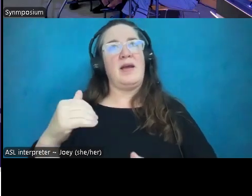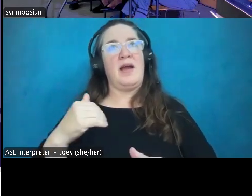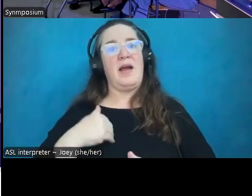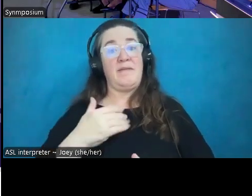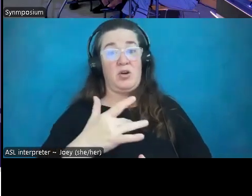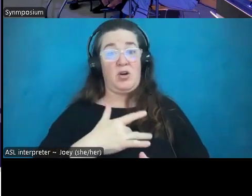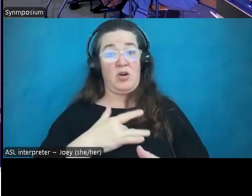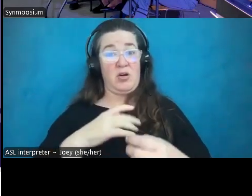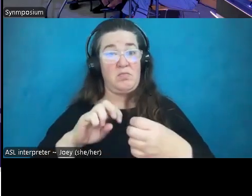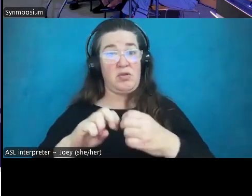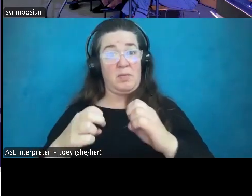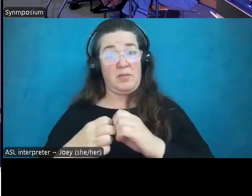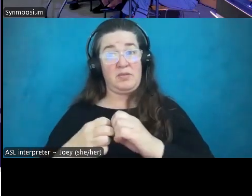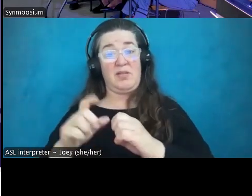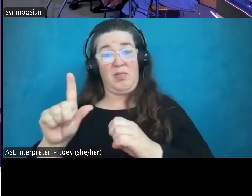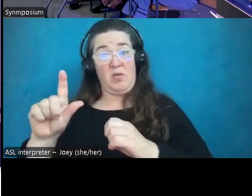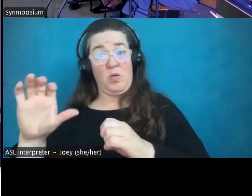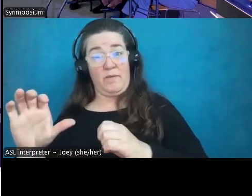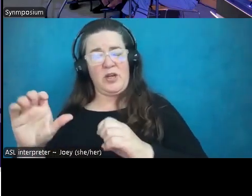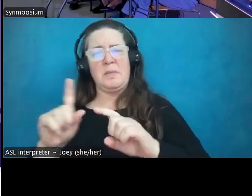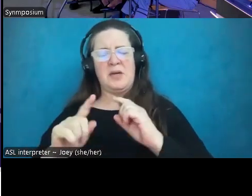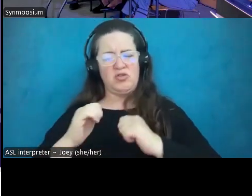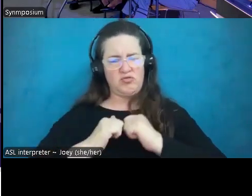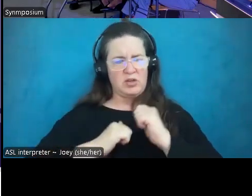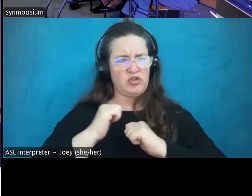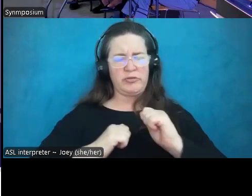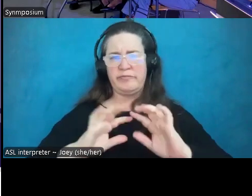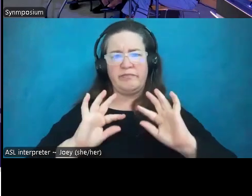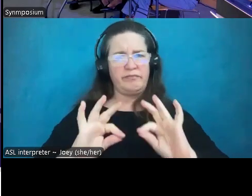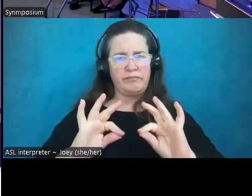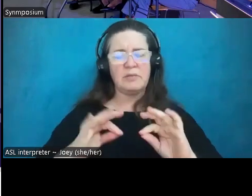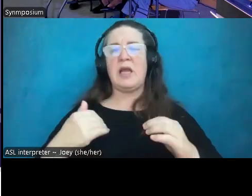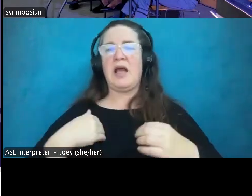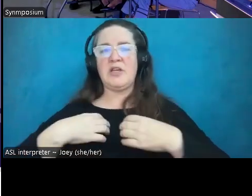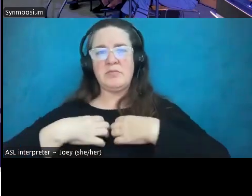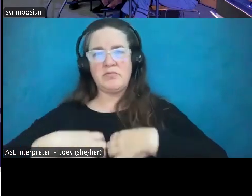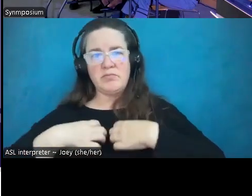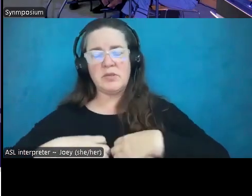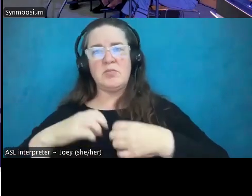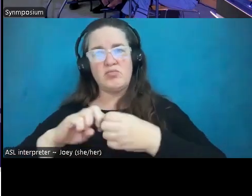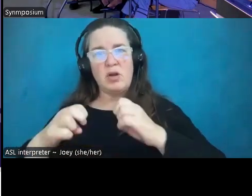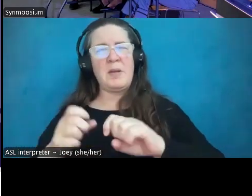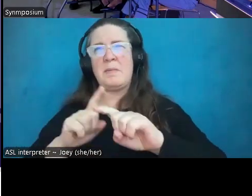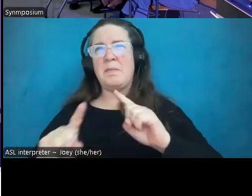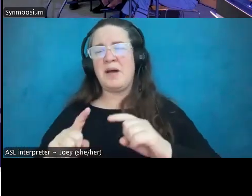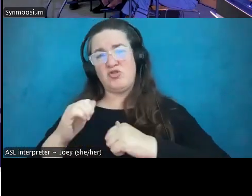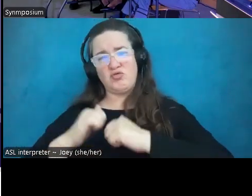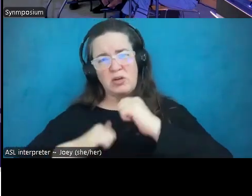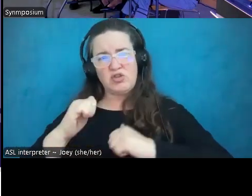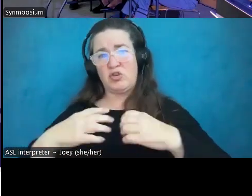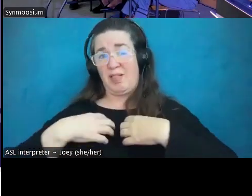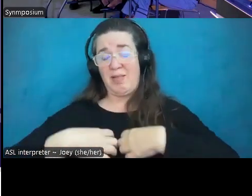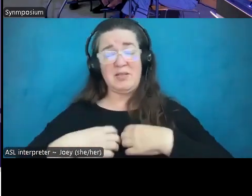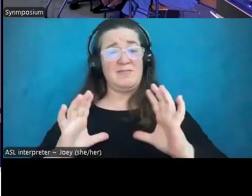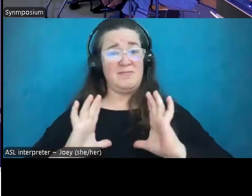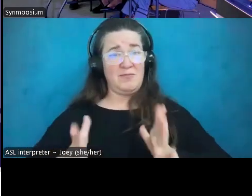They're having respiratory symptoms, but there's nothing structurally wrong with the lungs. They're having GI symptoms, but there's nothing structurally wrong with the gut. But